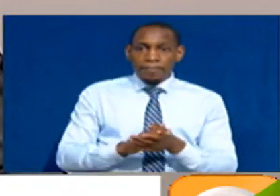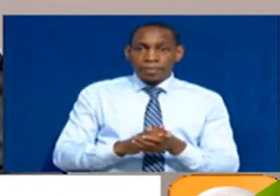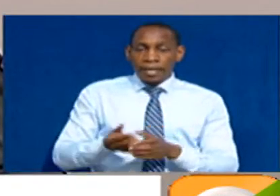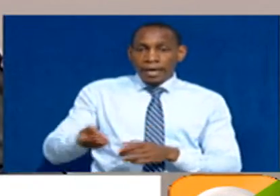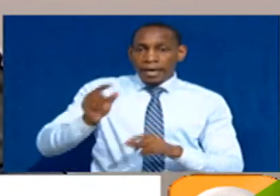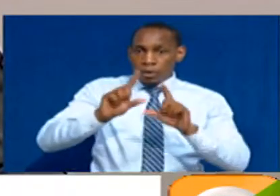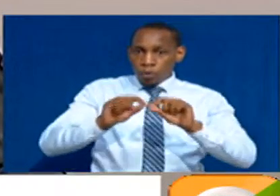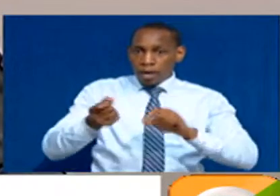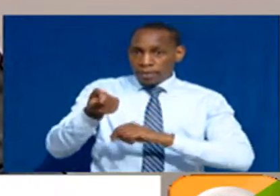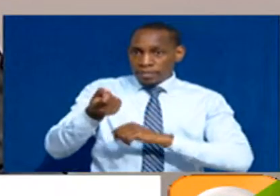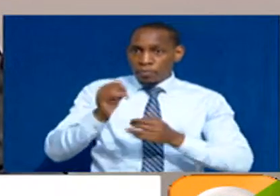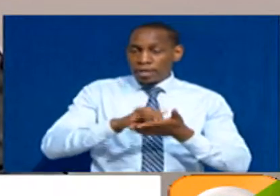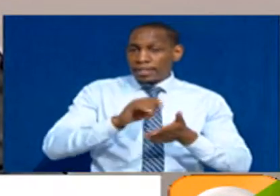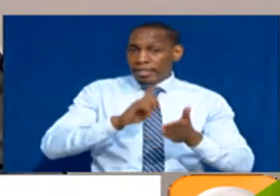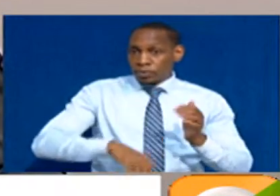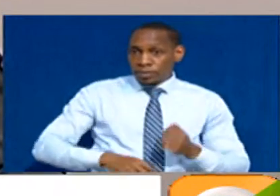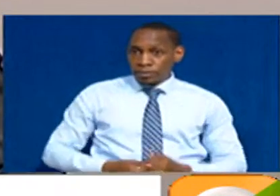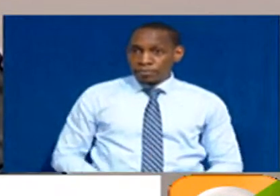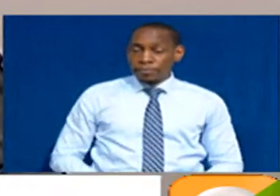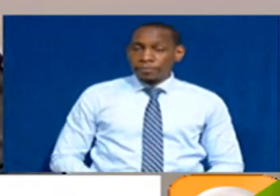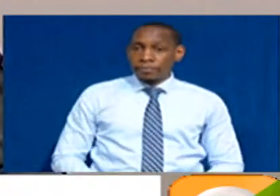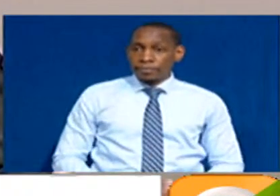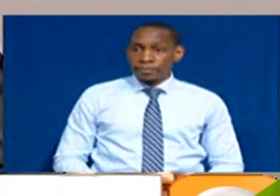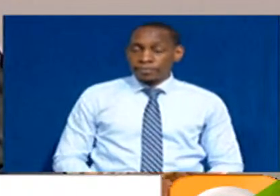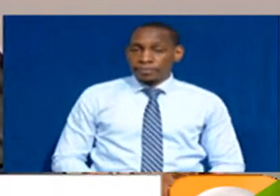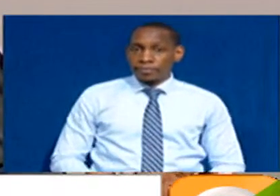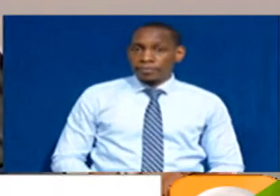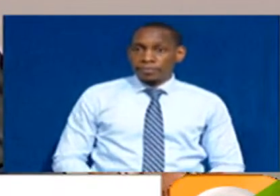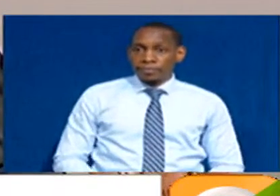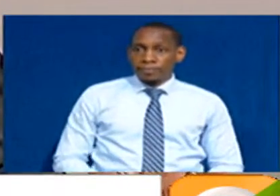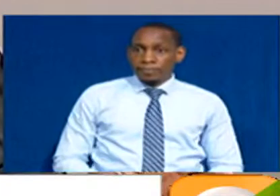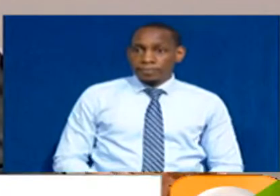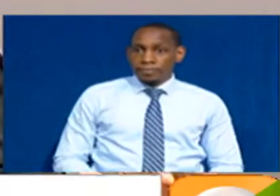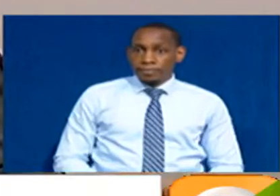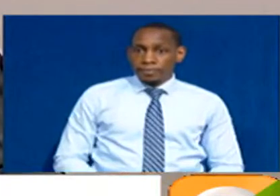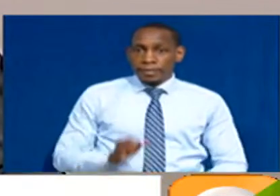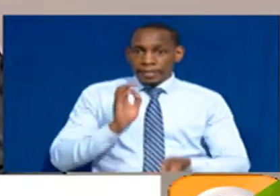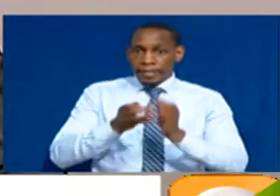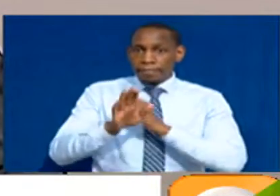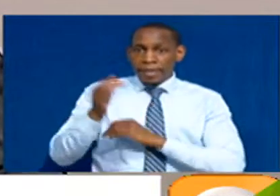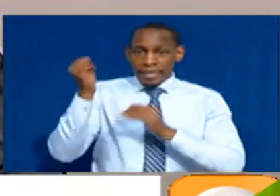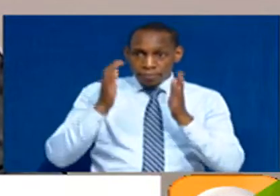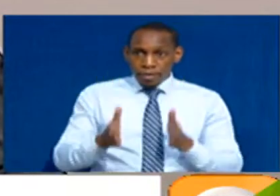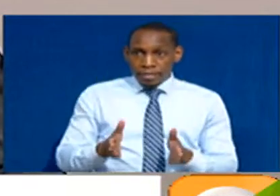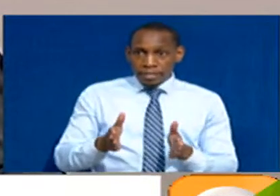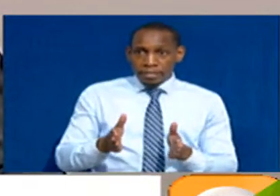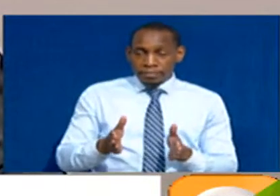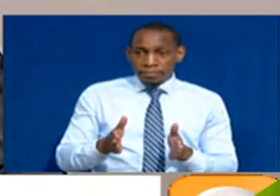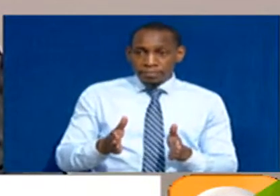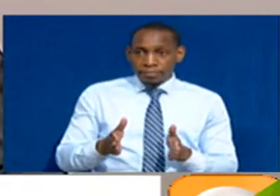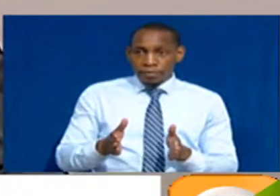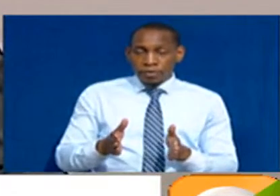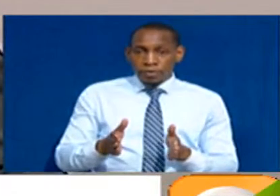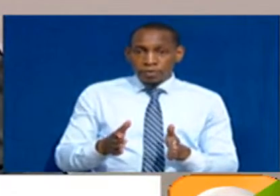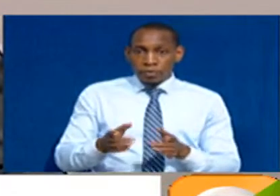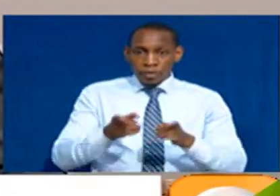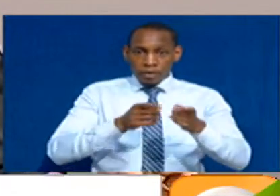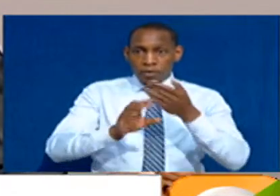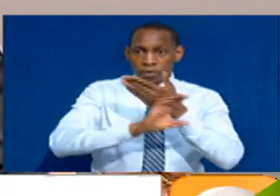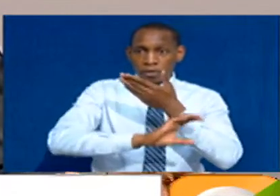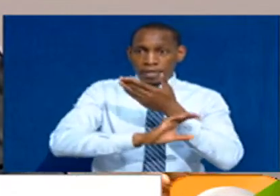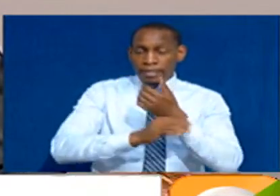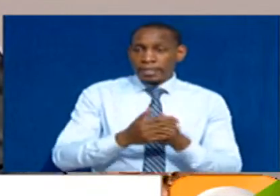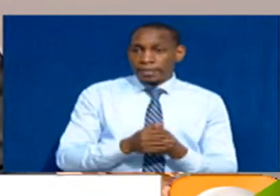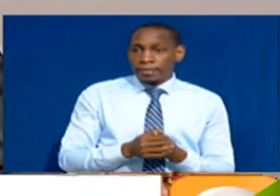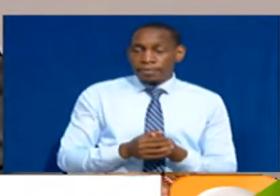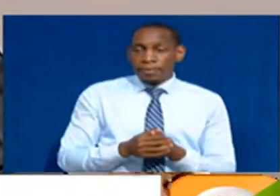few things there. That if you are a politician in charge of a country, I think there's